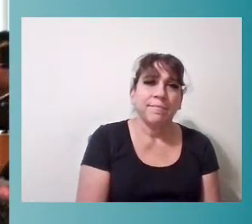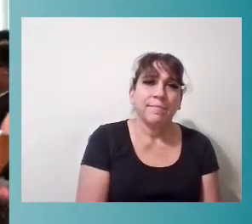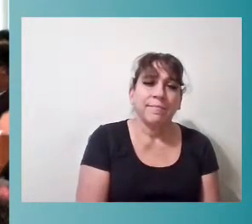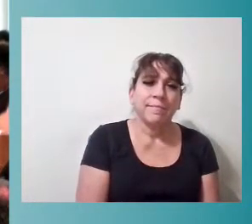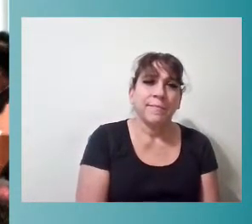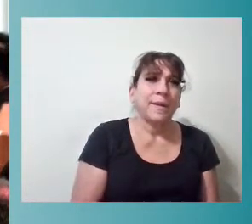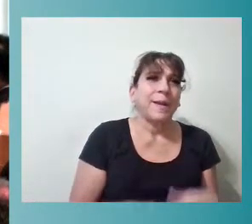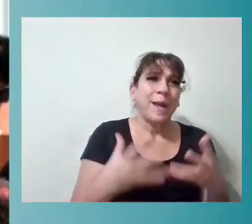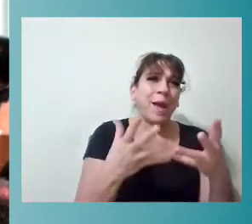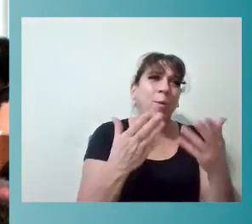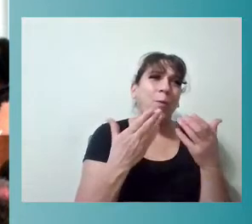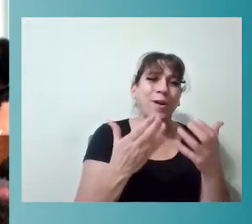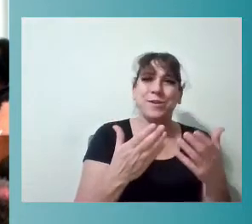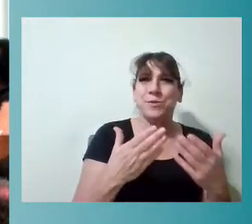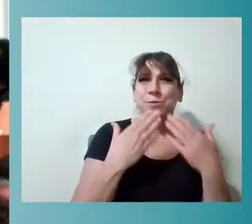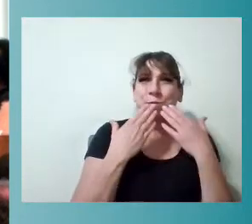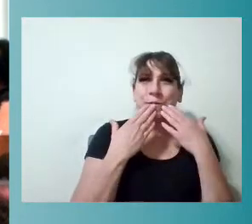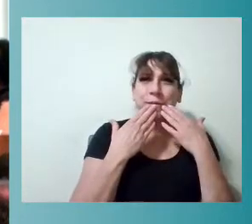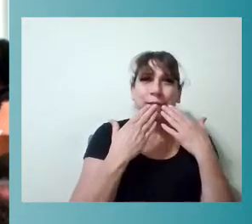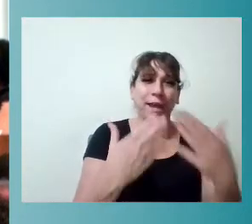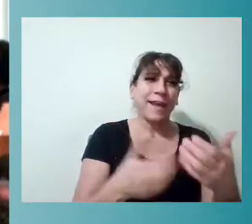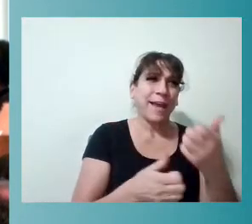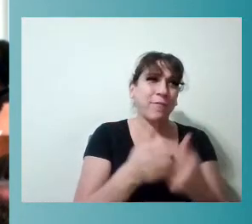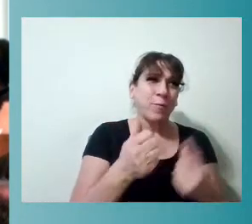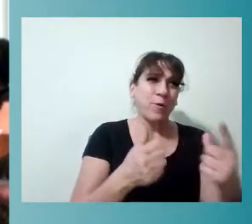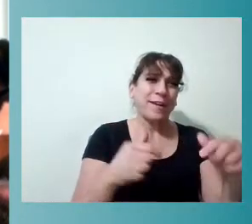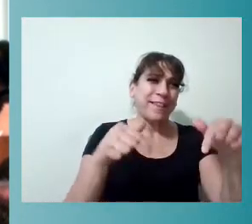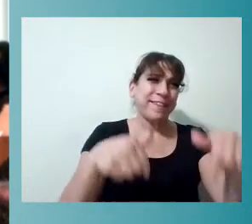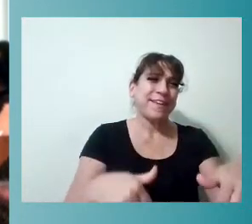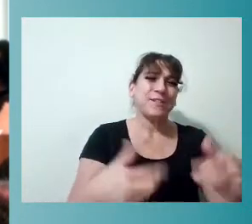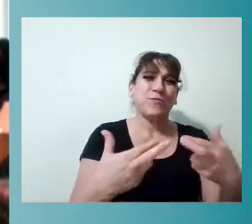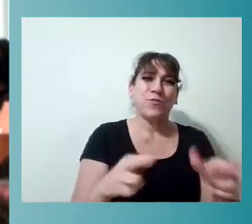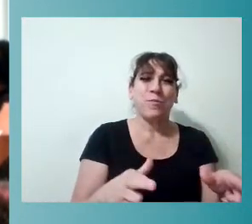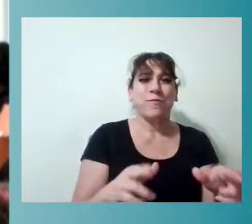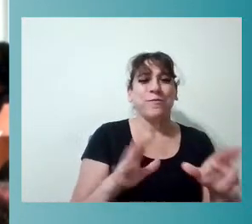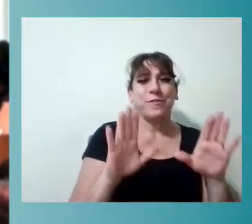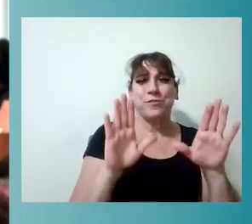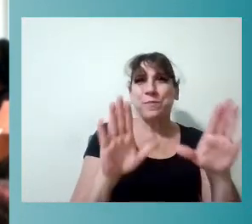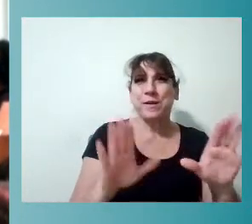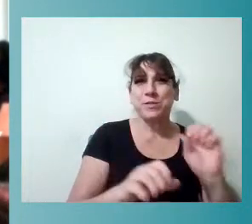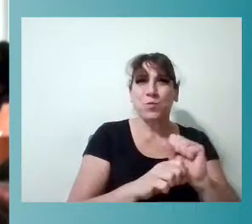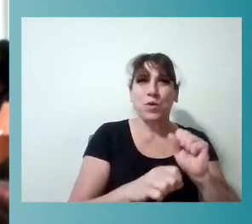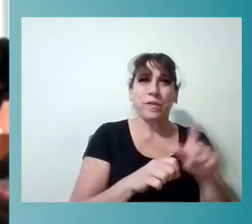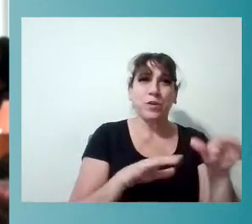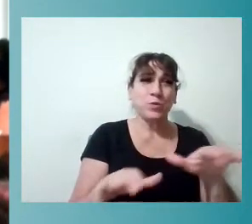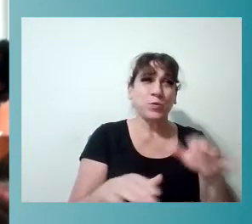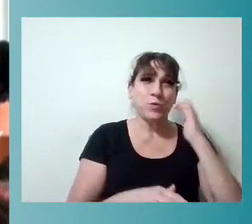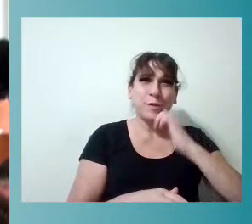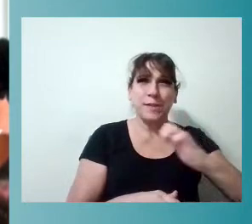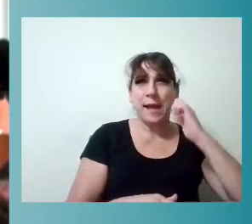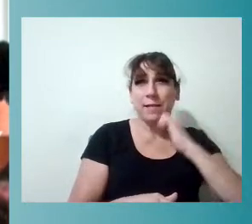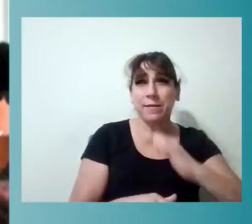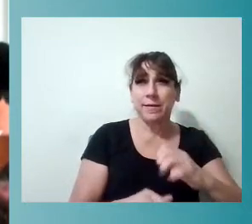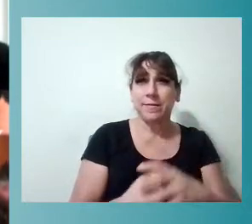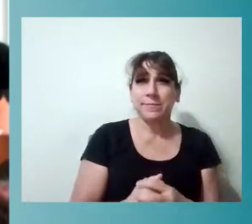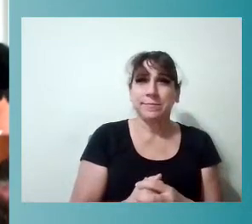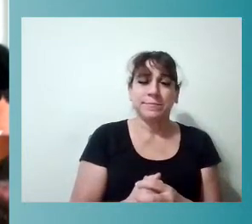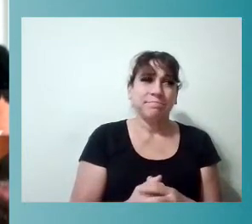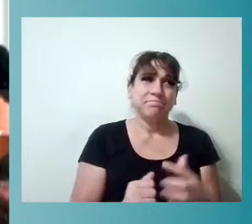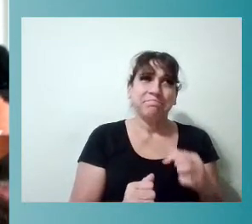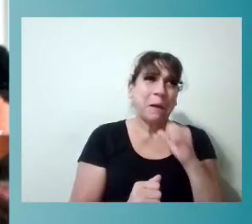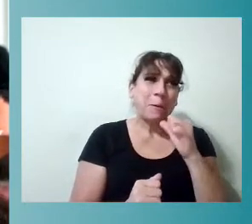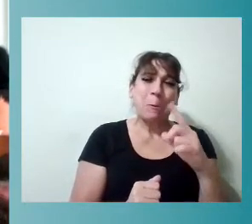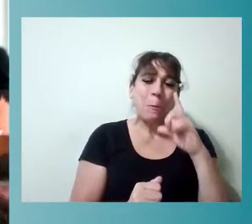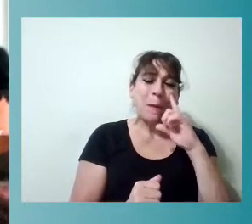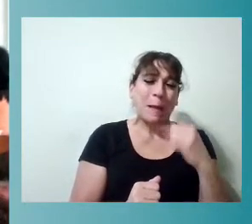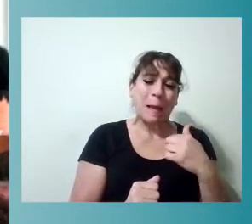I just want to thank everyone in this room for the tremendous work that you do daily. I don't think I'm